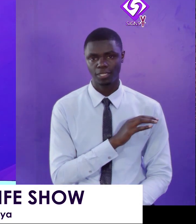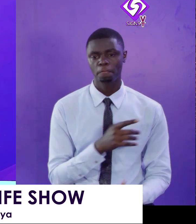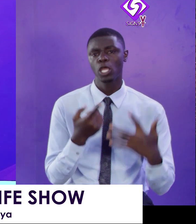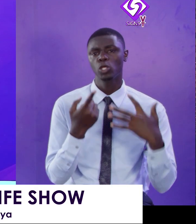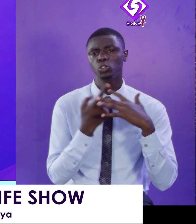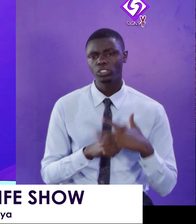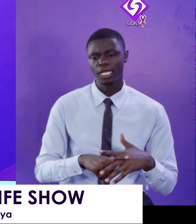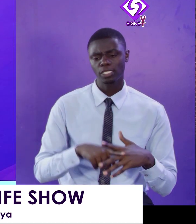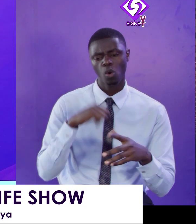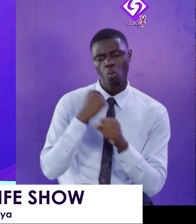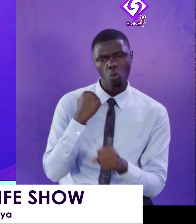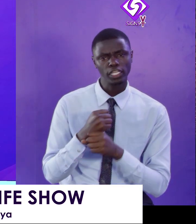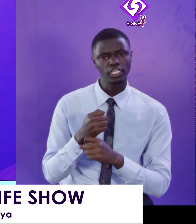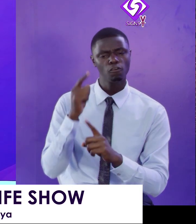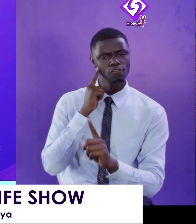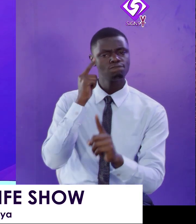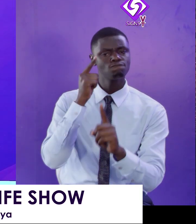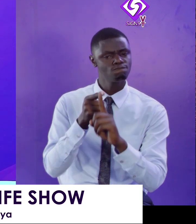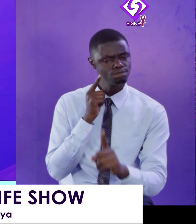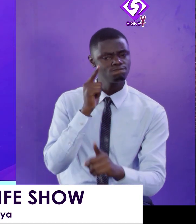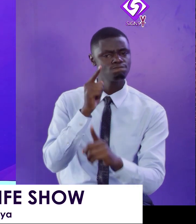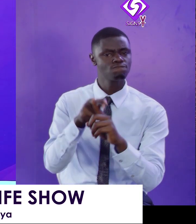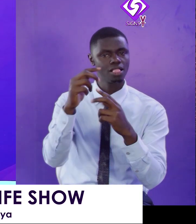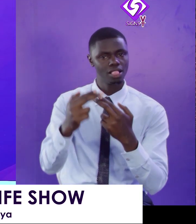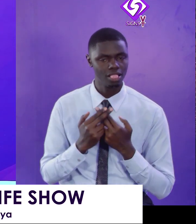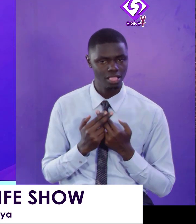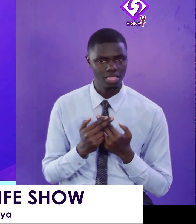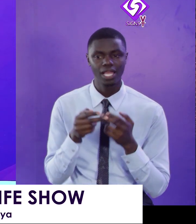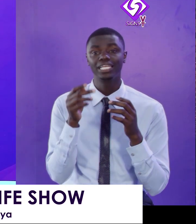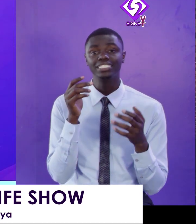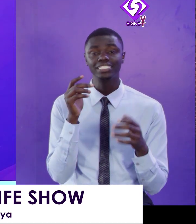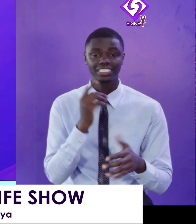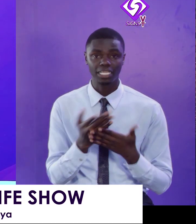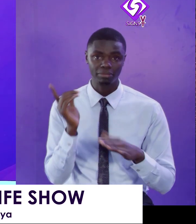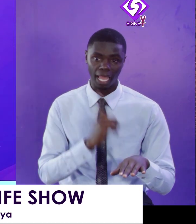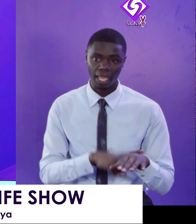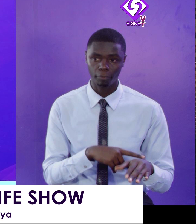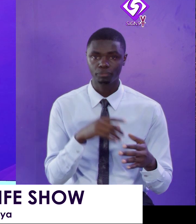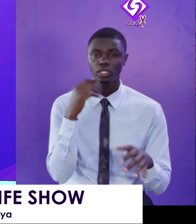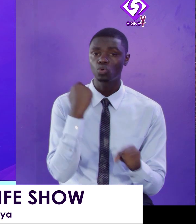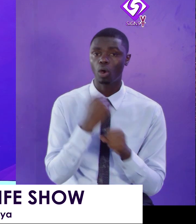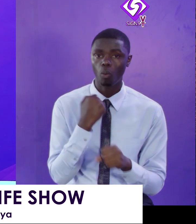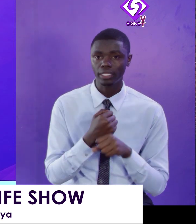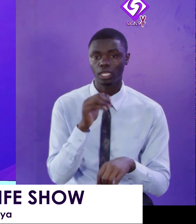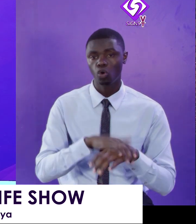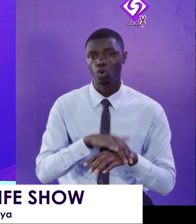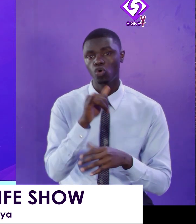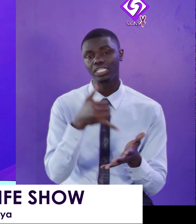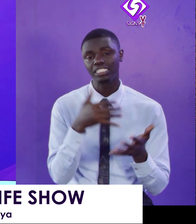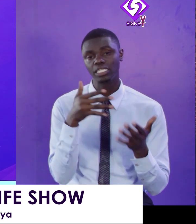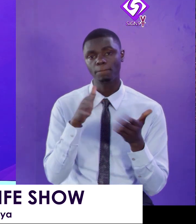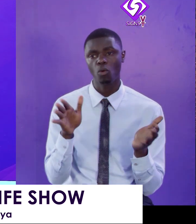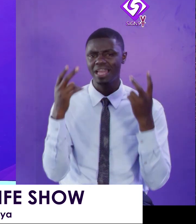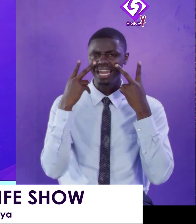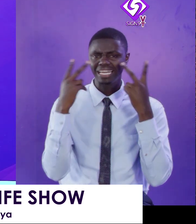deliberate saving. Sometimes when you feel it, that is where to invest more. That is where to work on more. Because I see